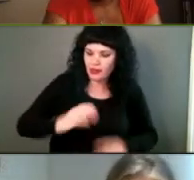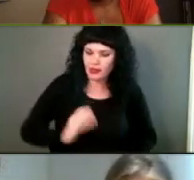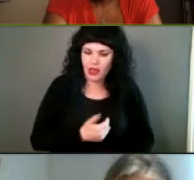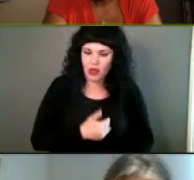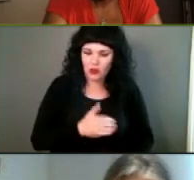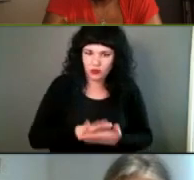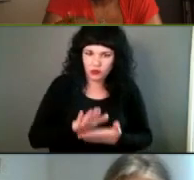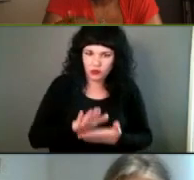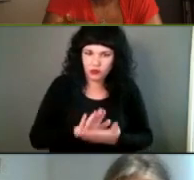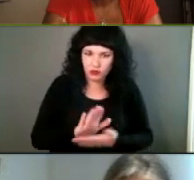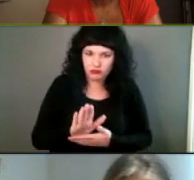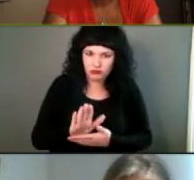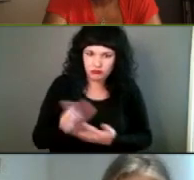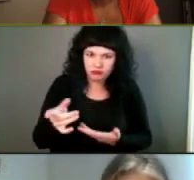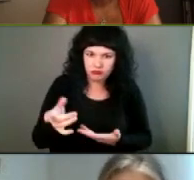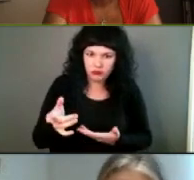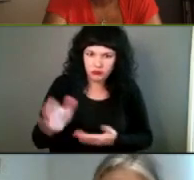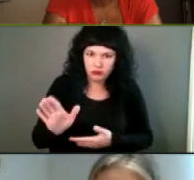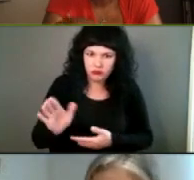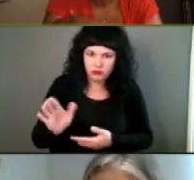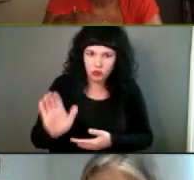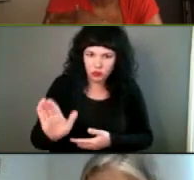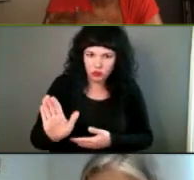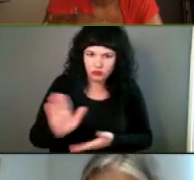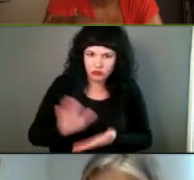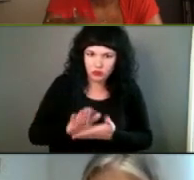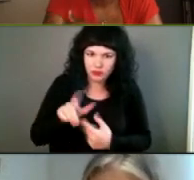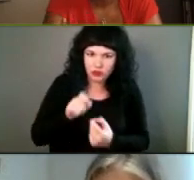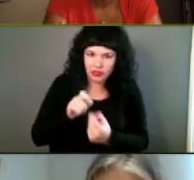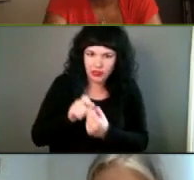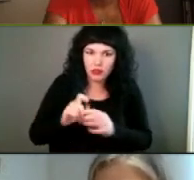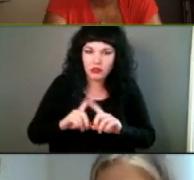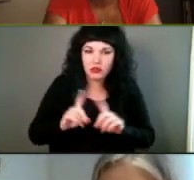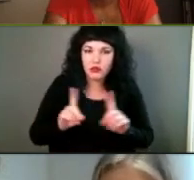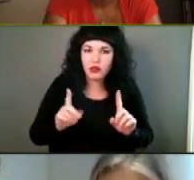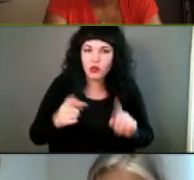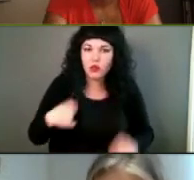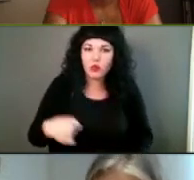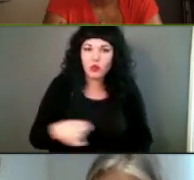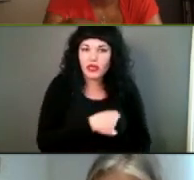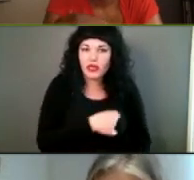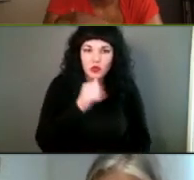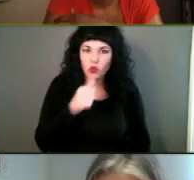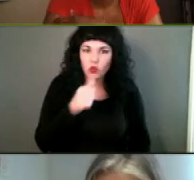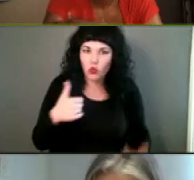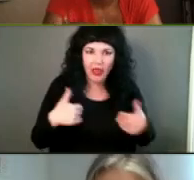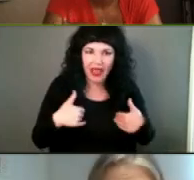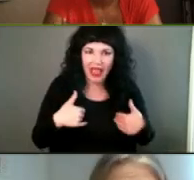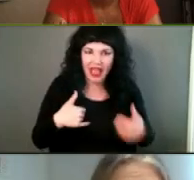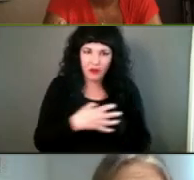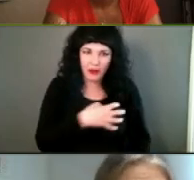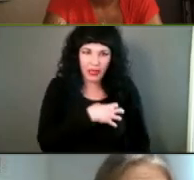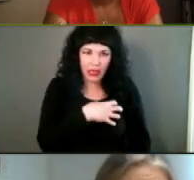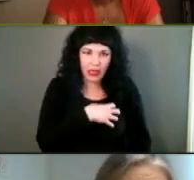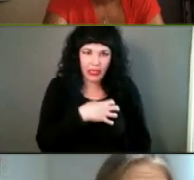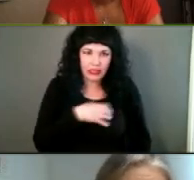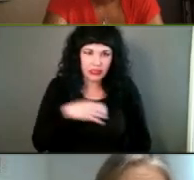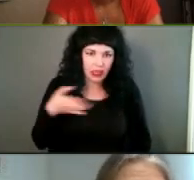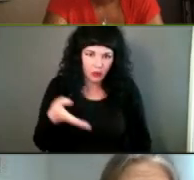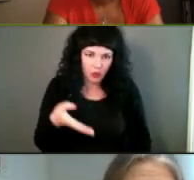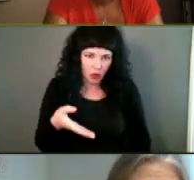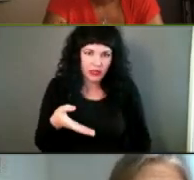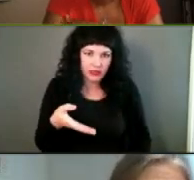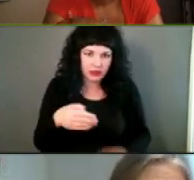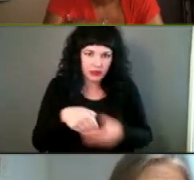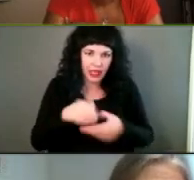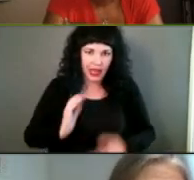we don't have a policing presence in our schools. We've